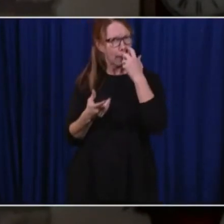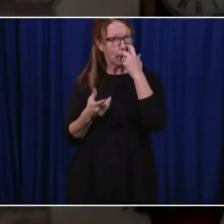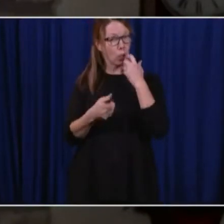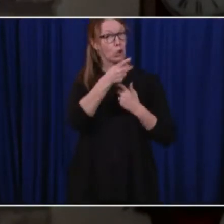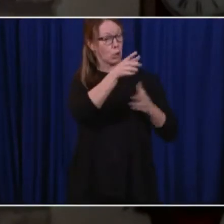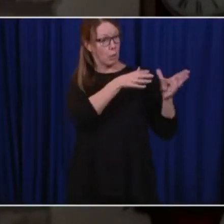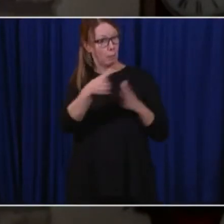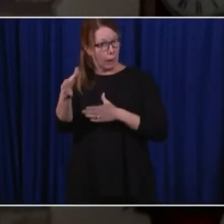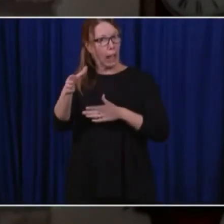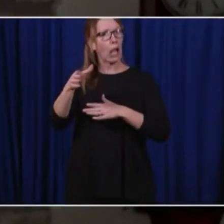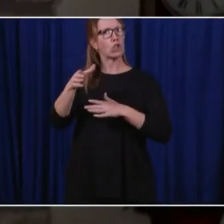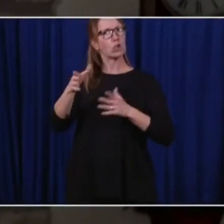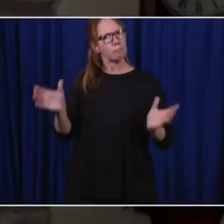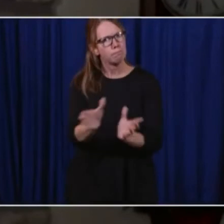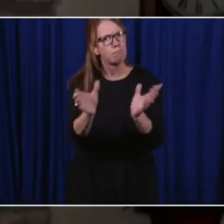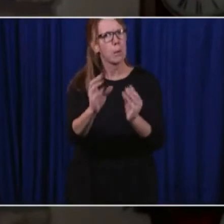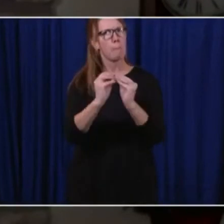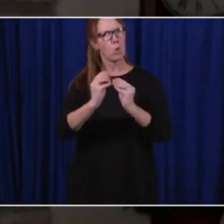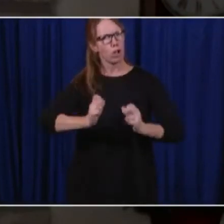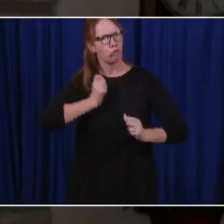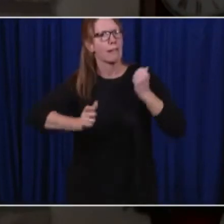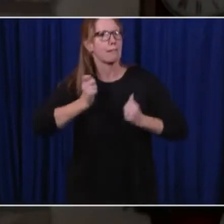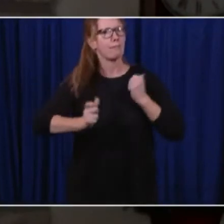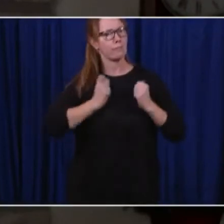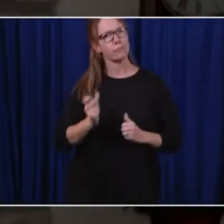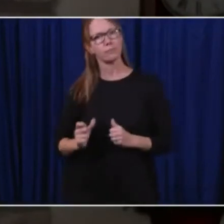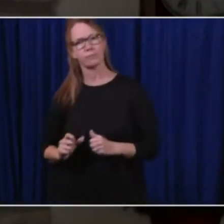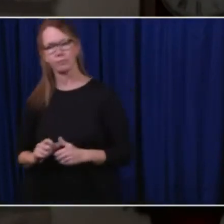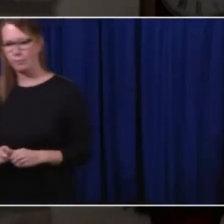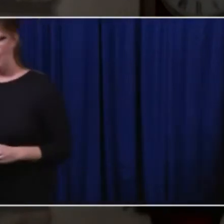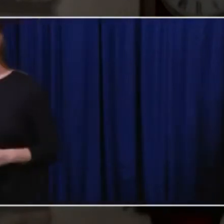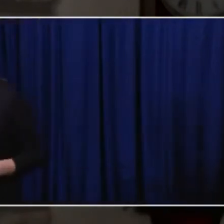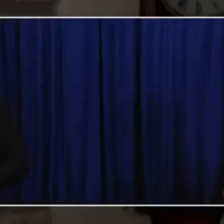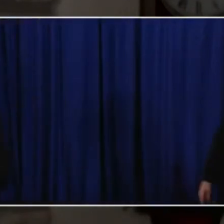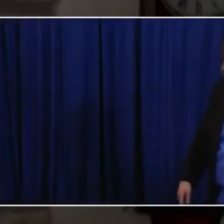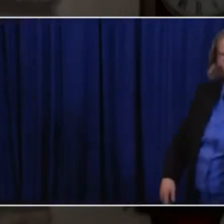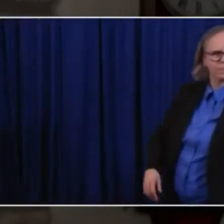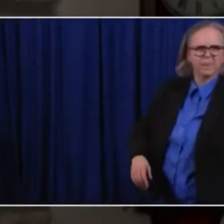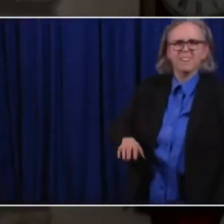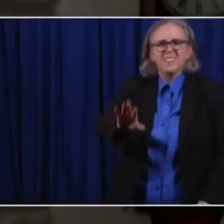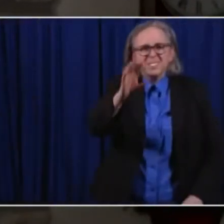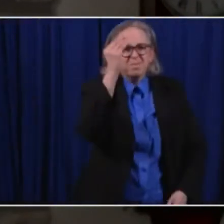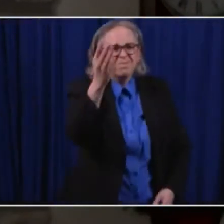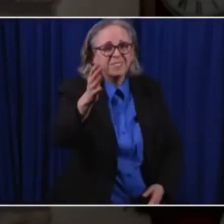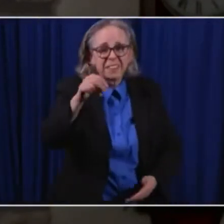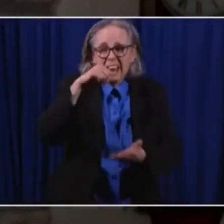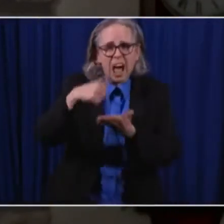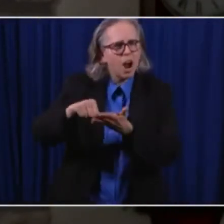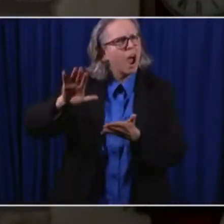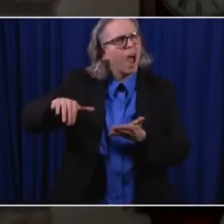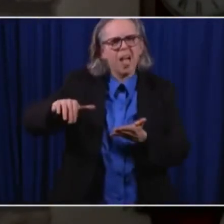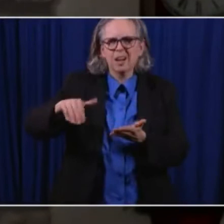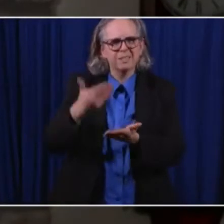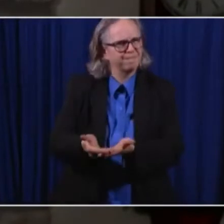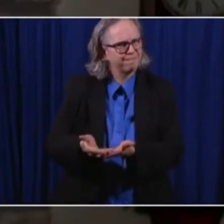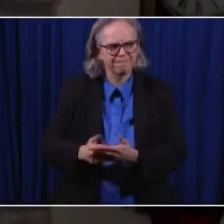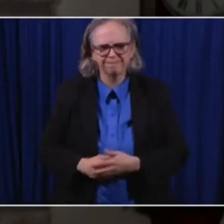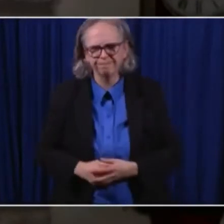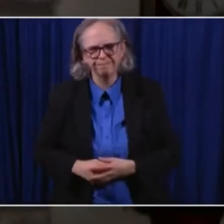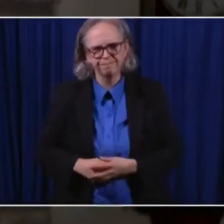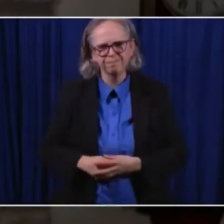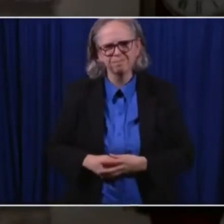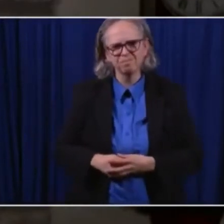for more aggressive action? I've not read the letter, so I'll wait until I've had the chance to look at the letter. I've not read the